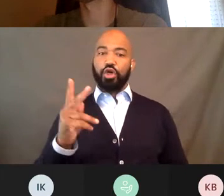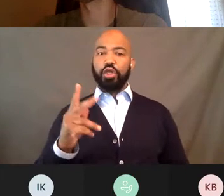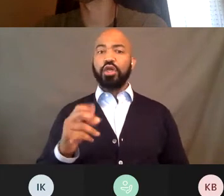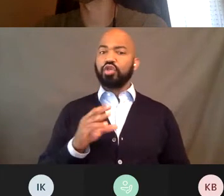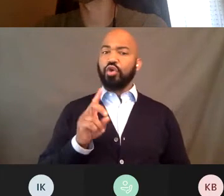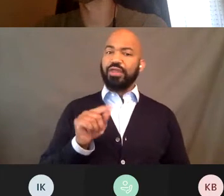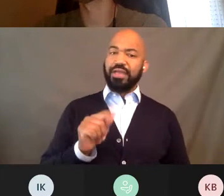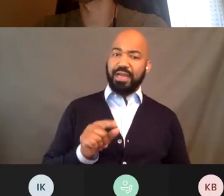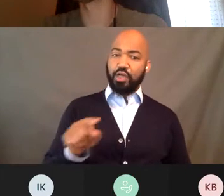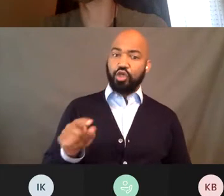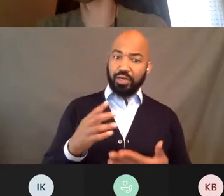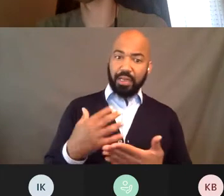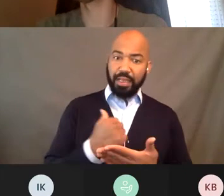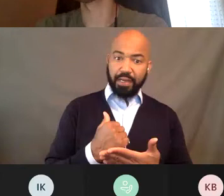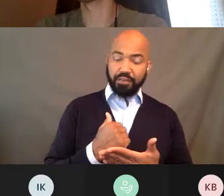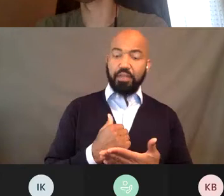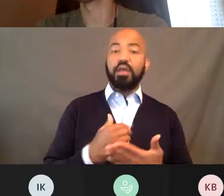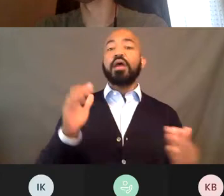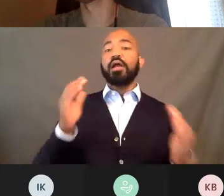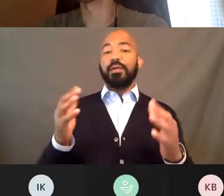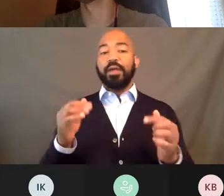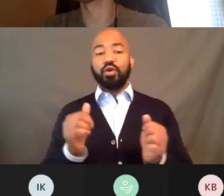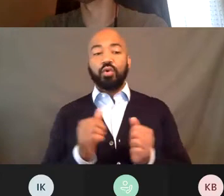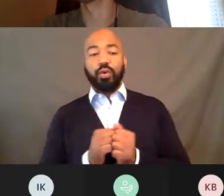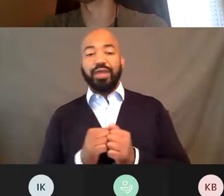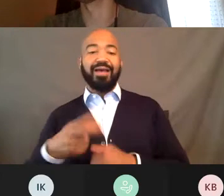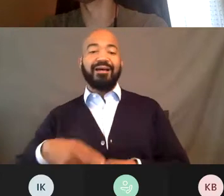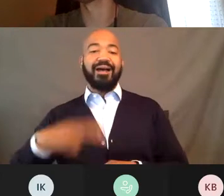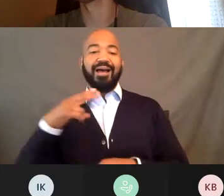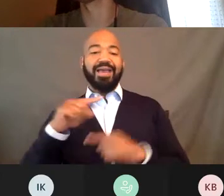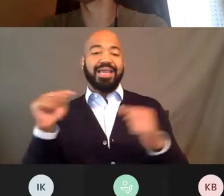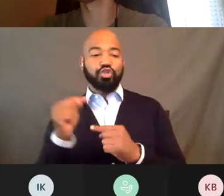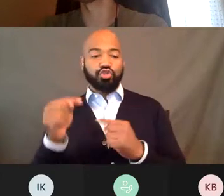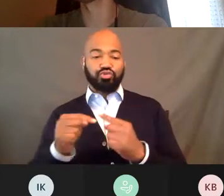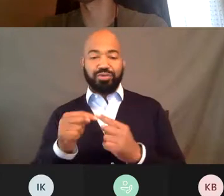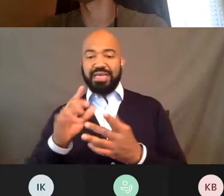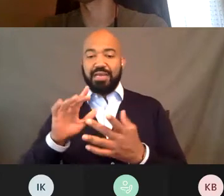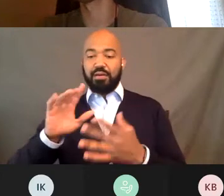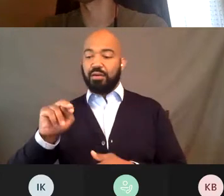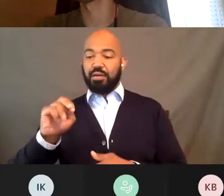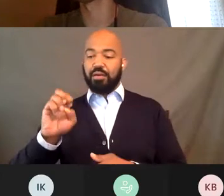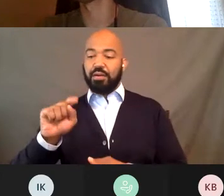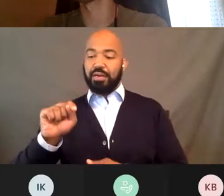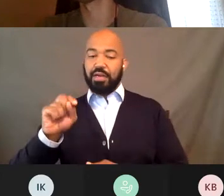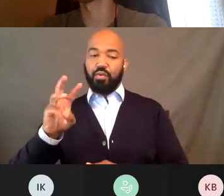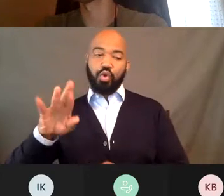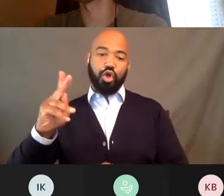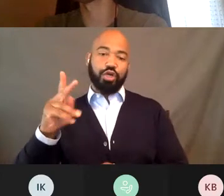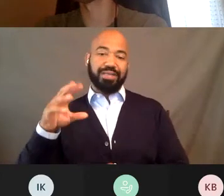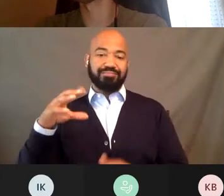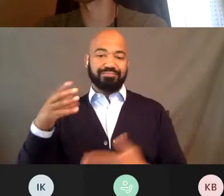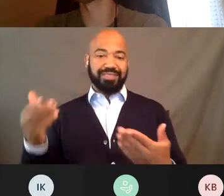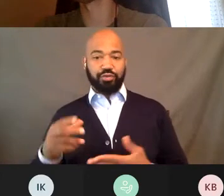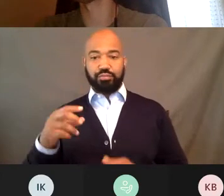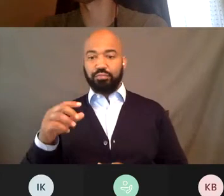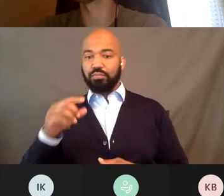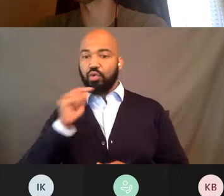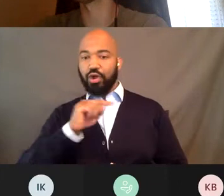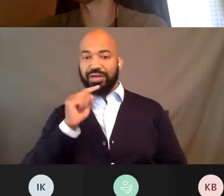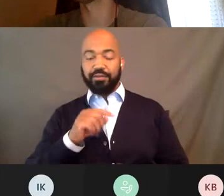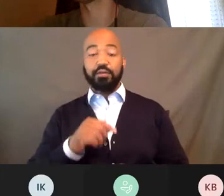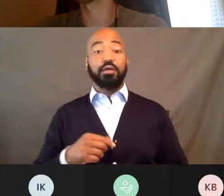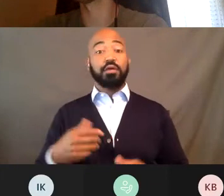done compares with the high injury network here in the city of Milwaukee. And is there a correlation between,